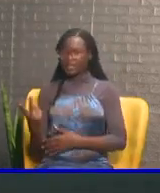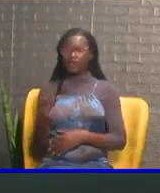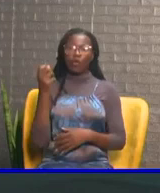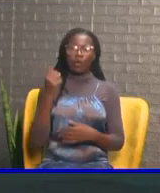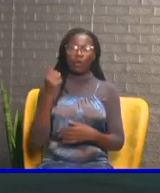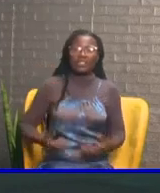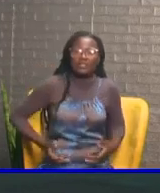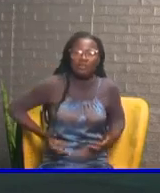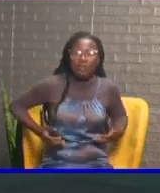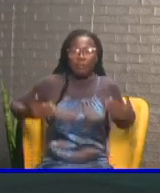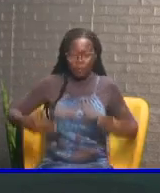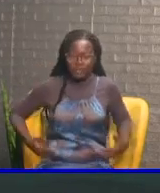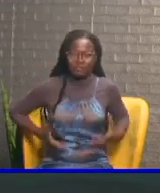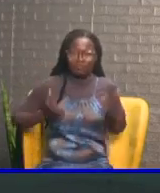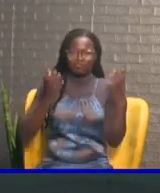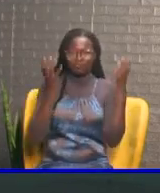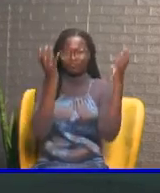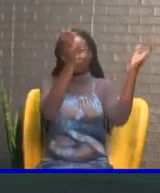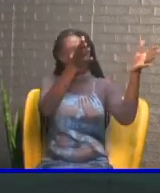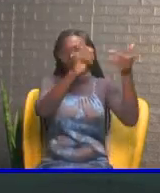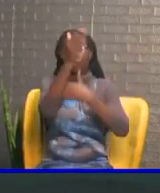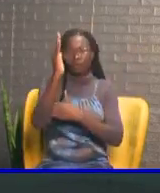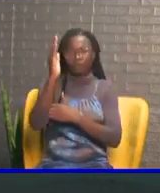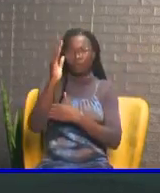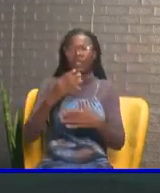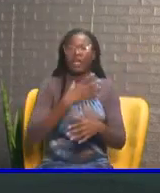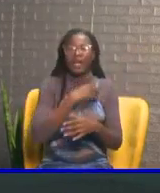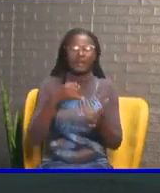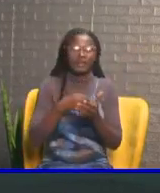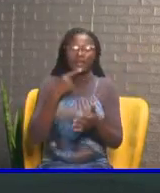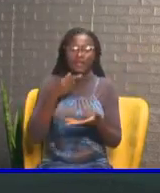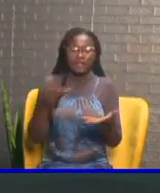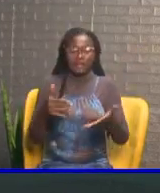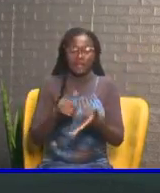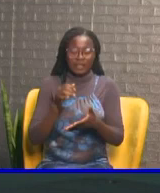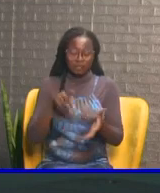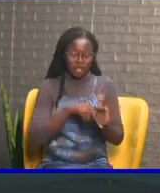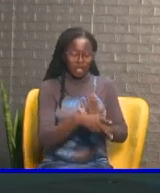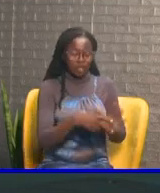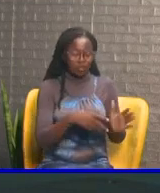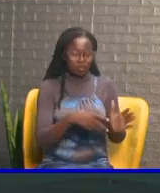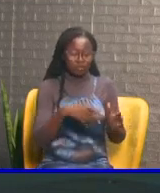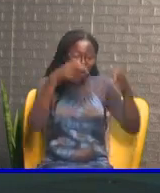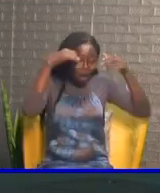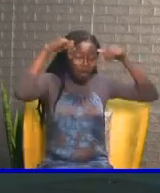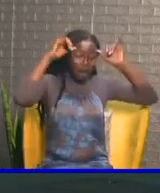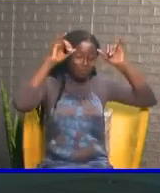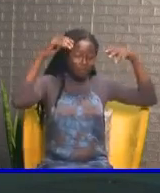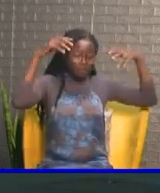up of his body unto God. And he says here, you will kill the lamb and you will sprinkle the